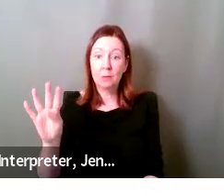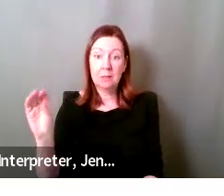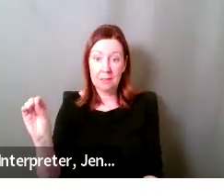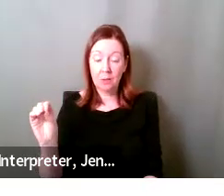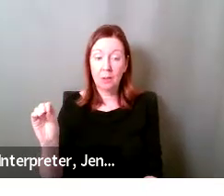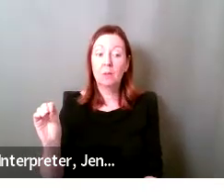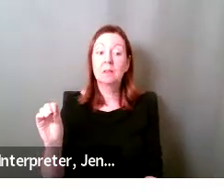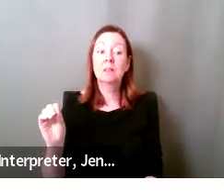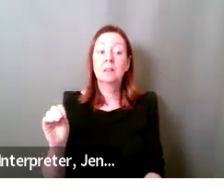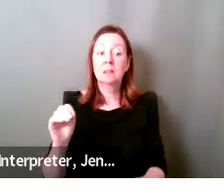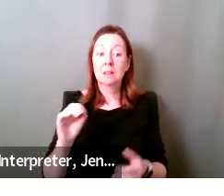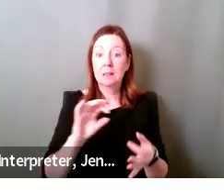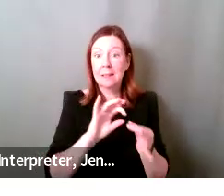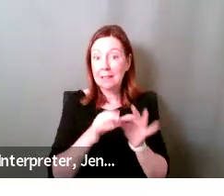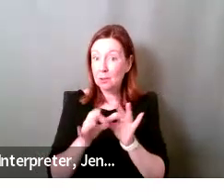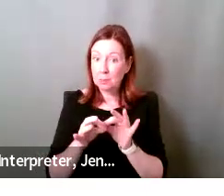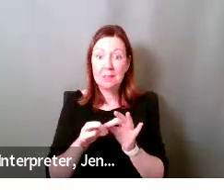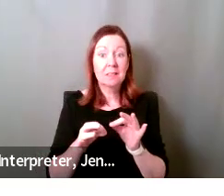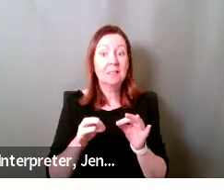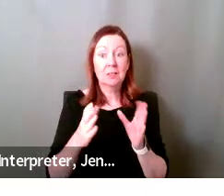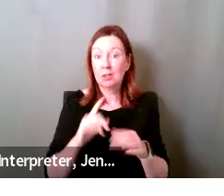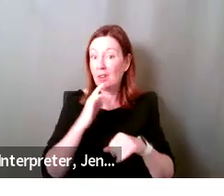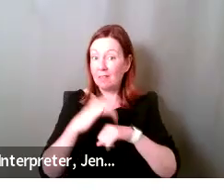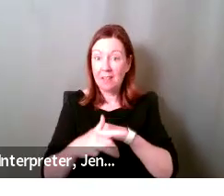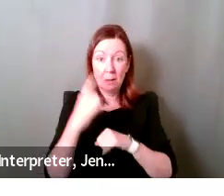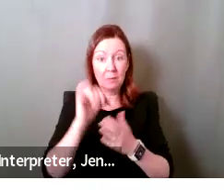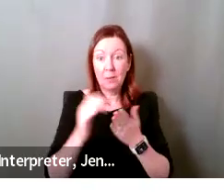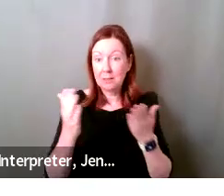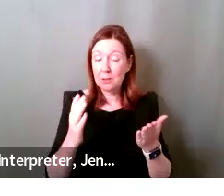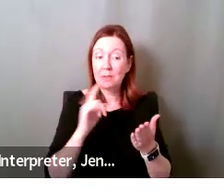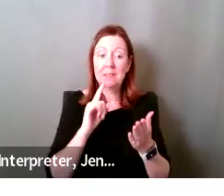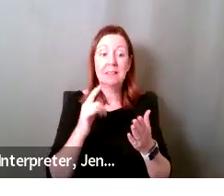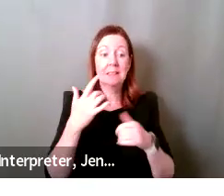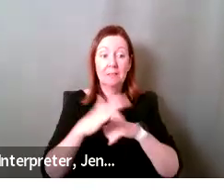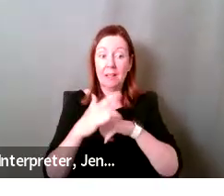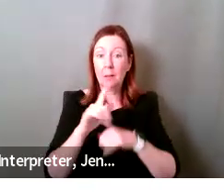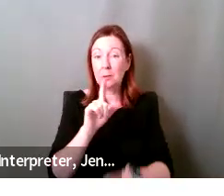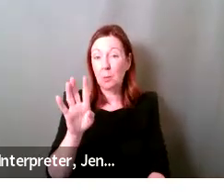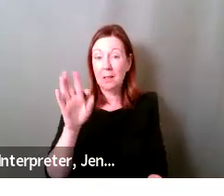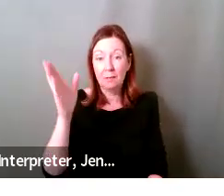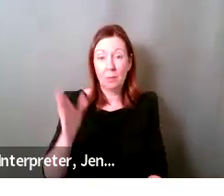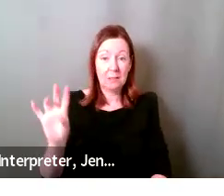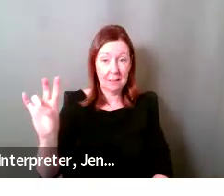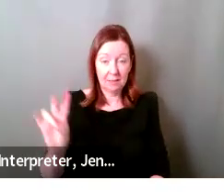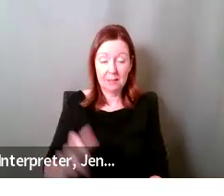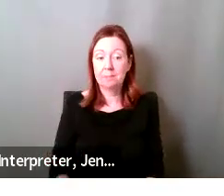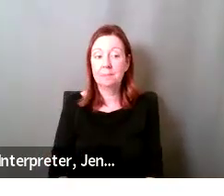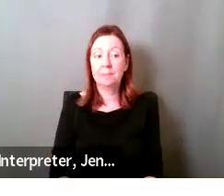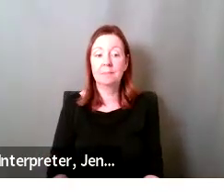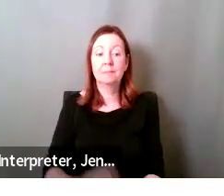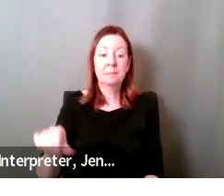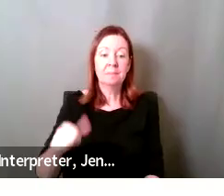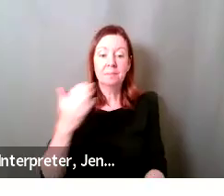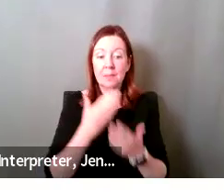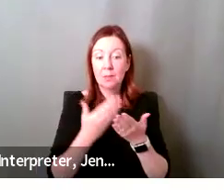215-685-6440. Interpretation is also available for these services and it is available 24/7. Another